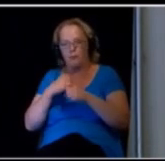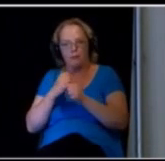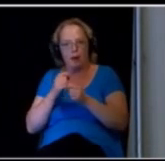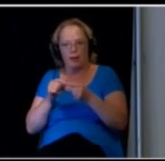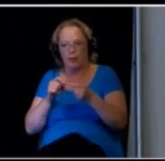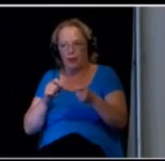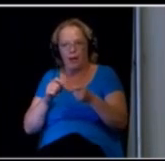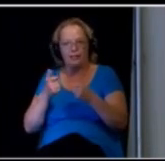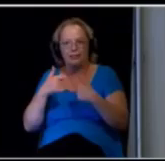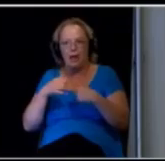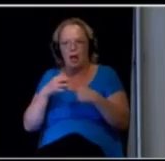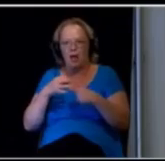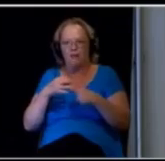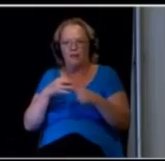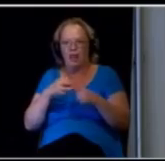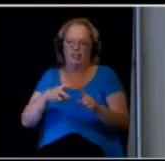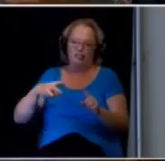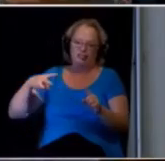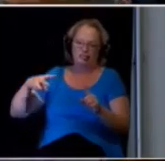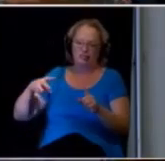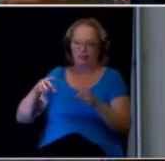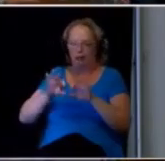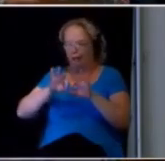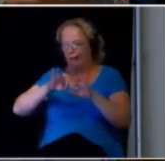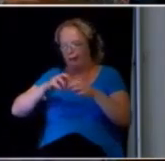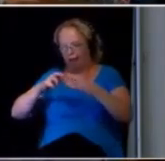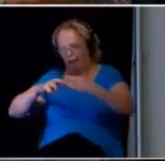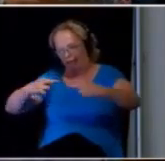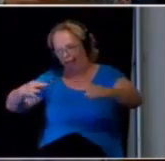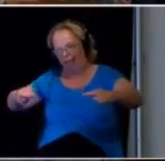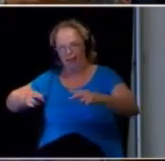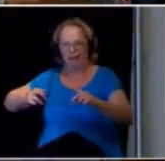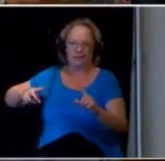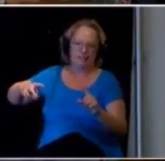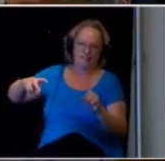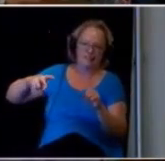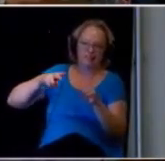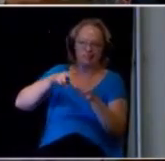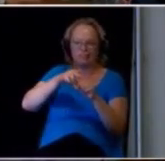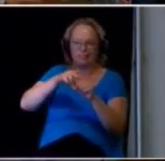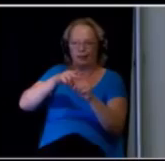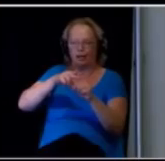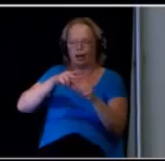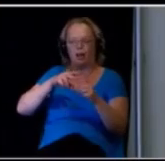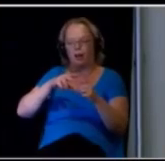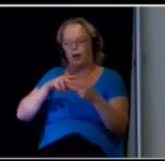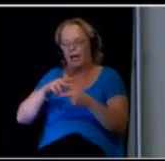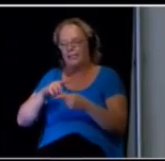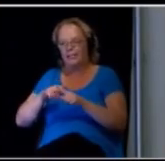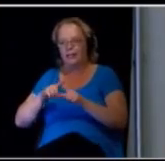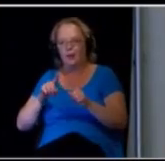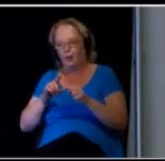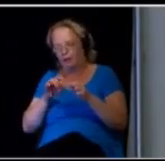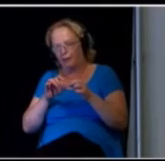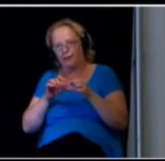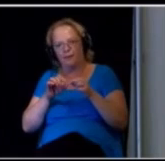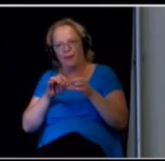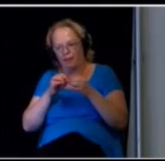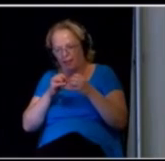good-sized snake into the car, it's this thin, supple cord. It's really, really great.